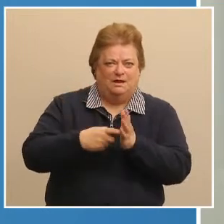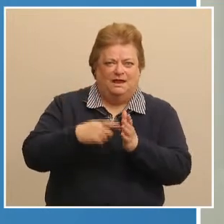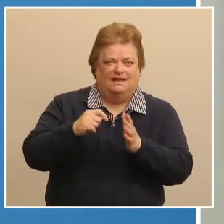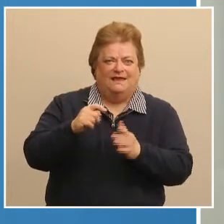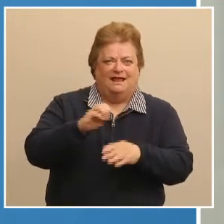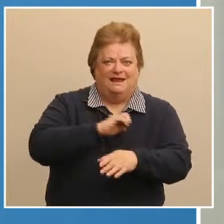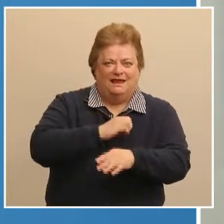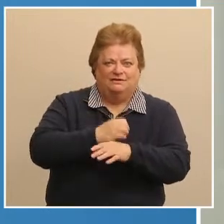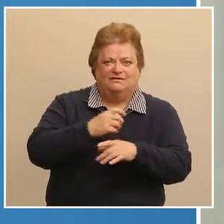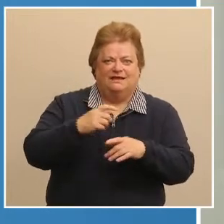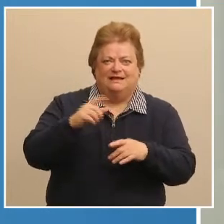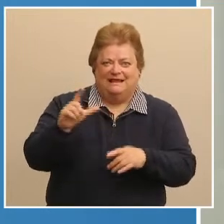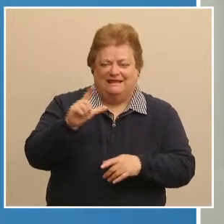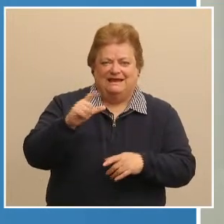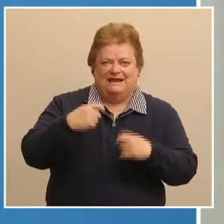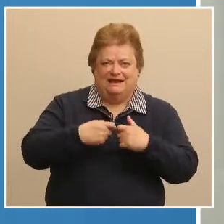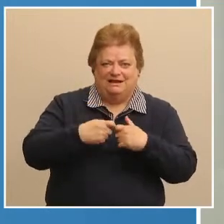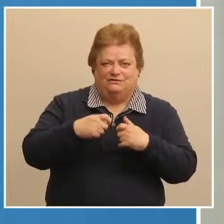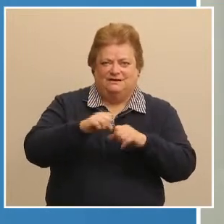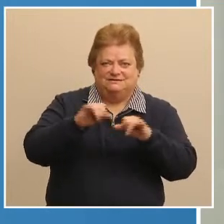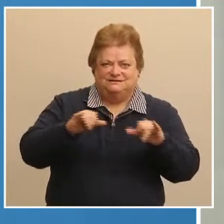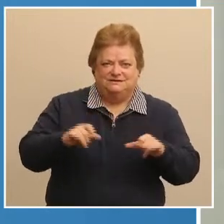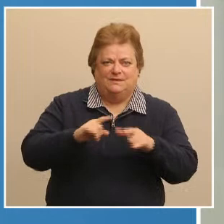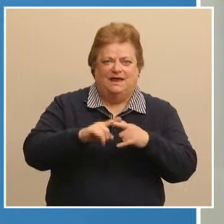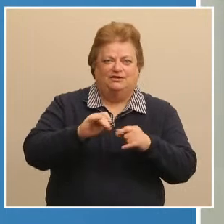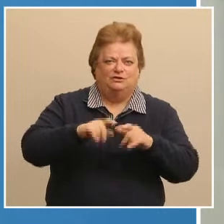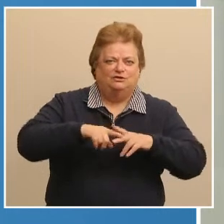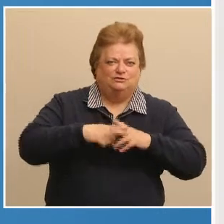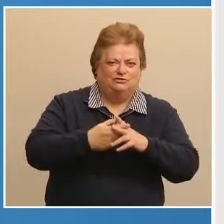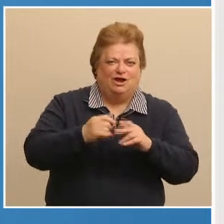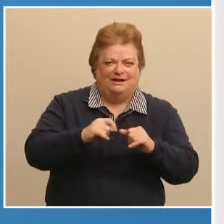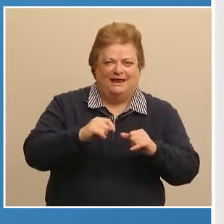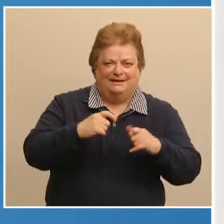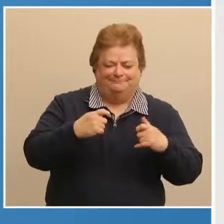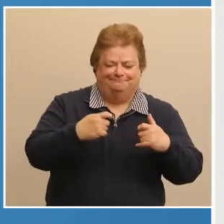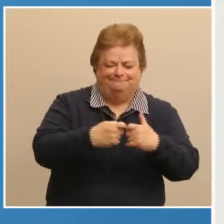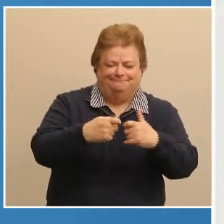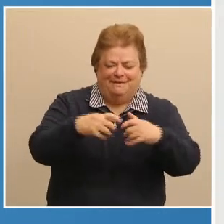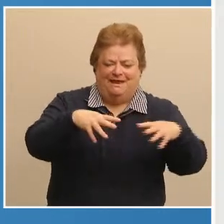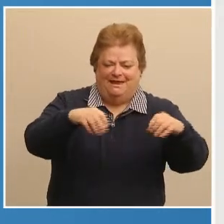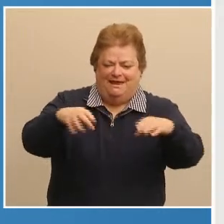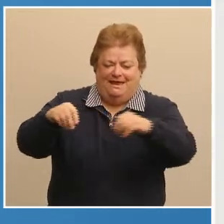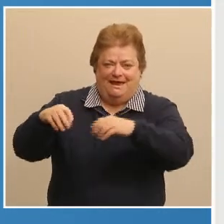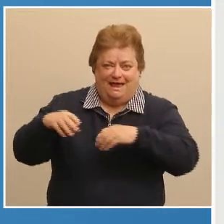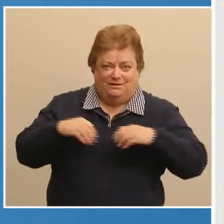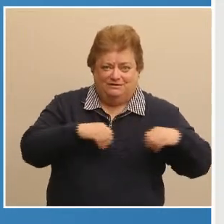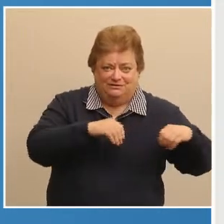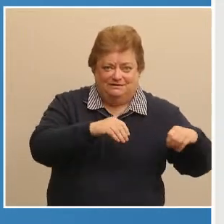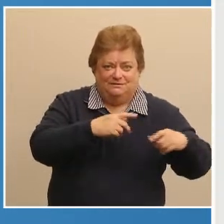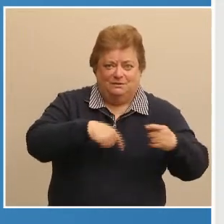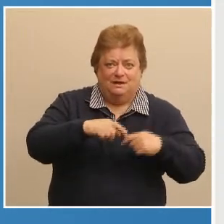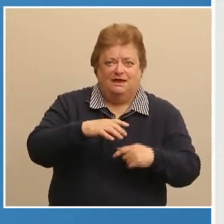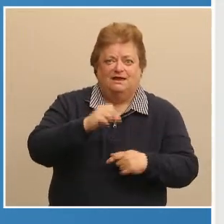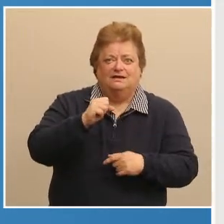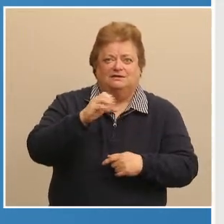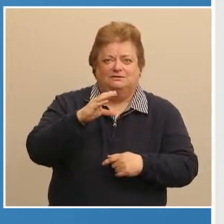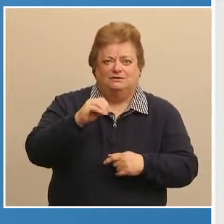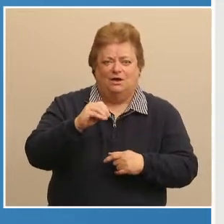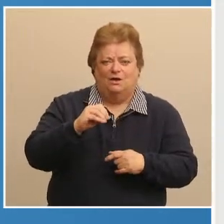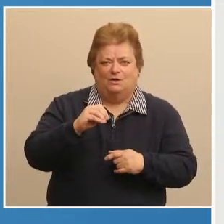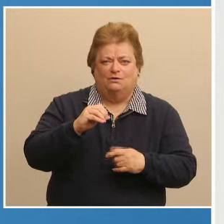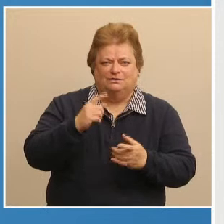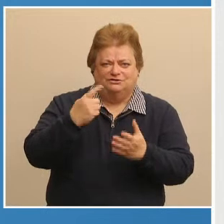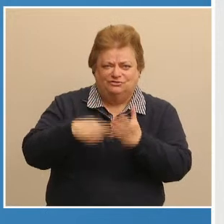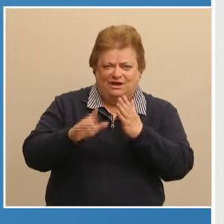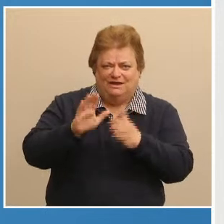Lincoln Electric System to implement rolling electricity outages. For the latest updates from LES on this fluid situation, please check